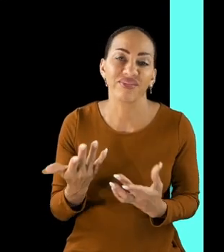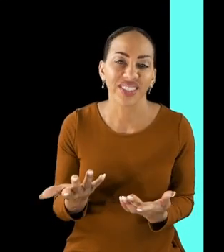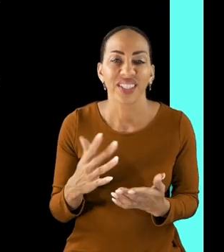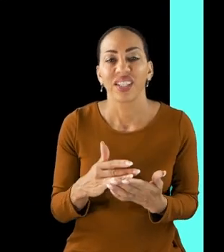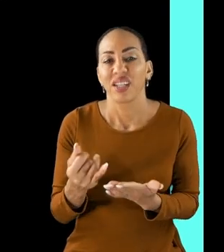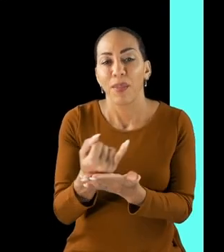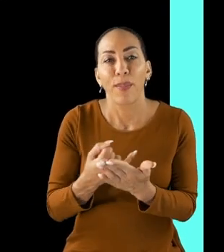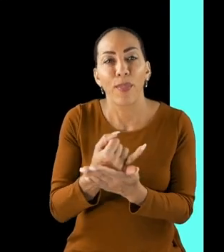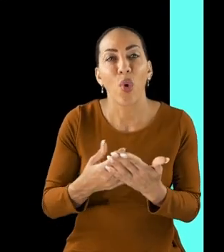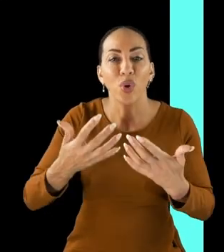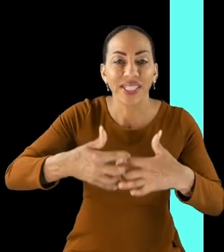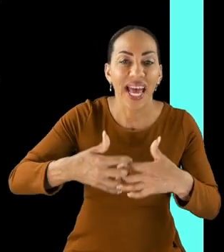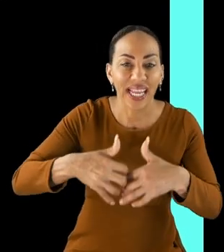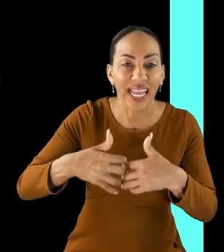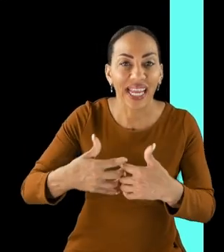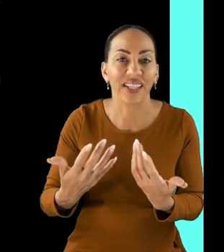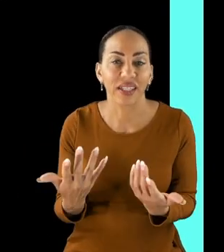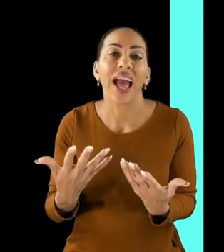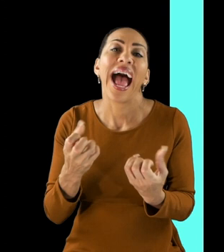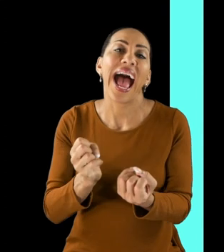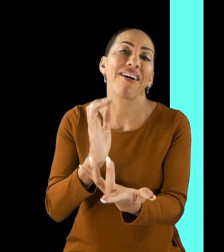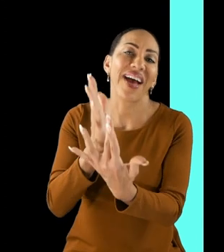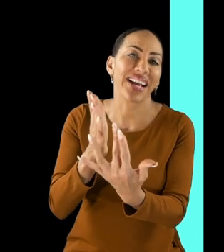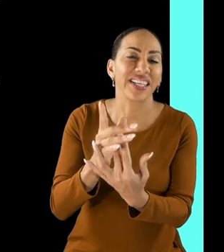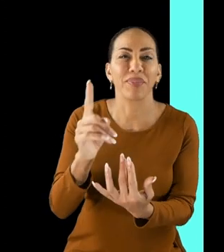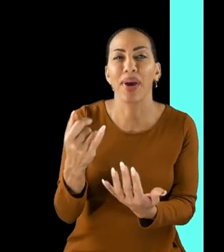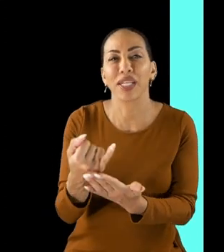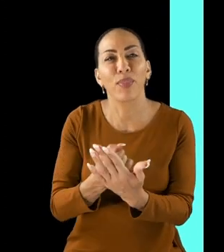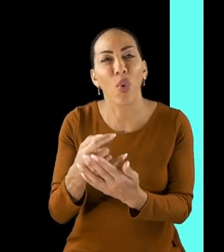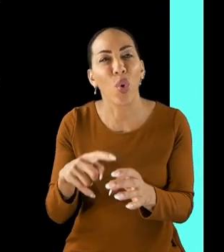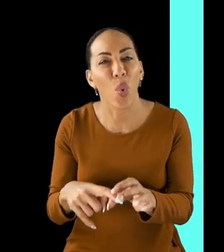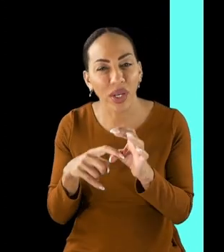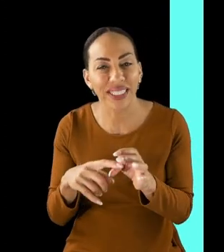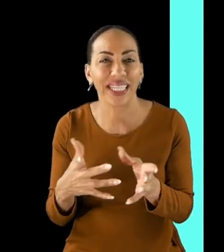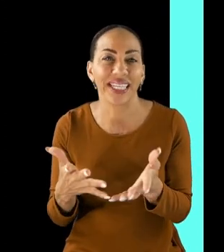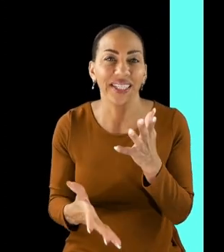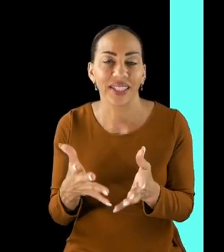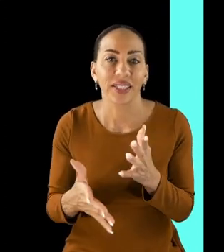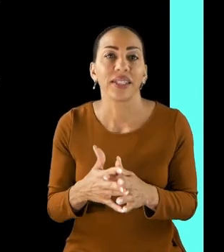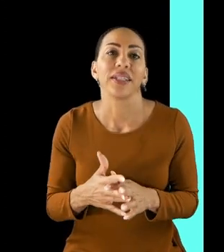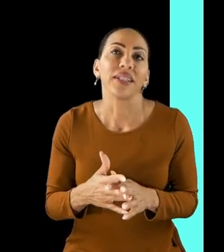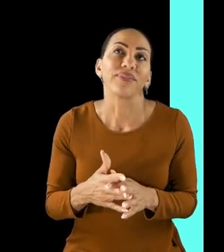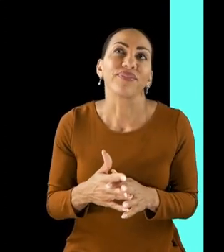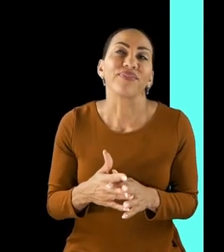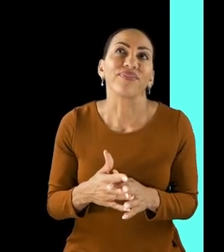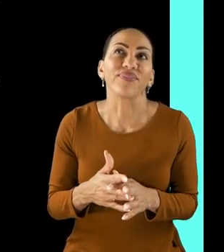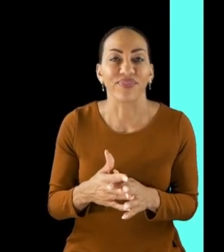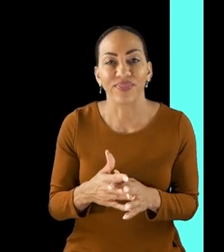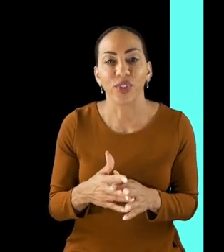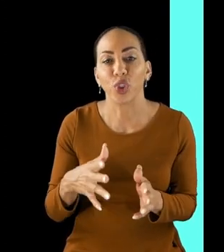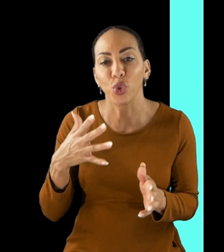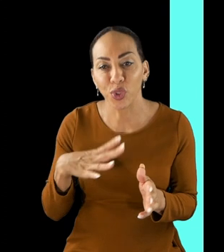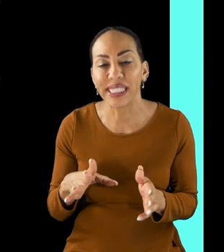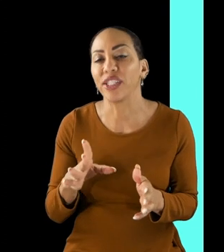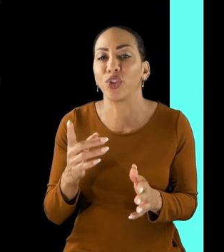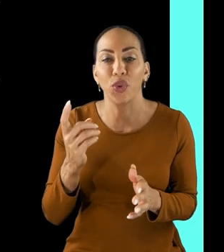fuzzy mic, here you go, you've got access now as an approach, rather than an approach that actually values all ways of joining the piece